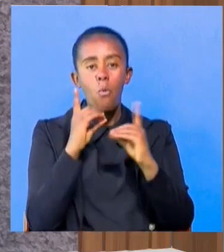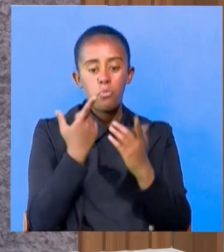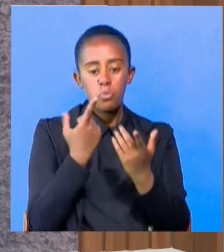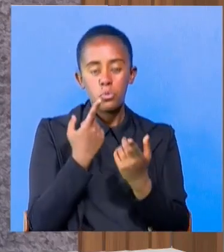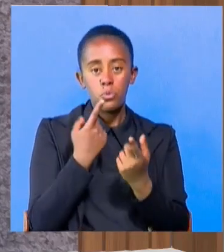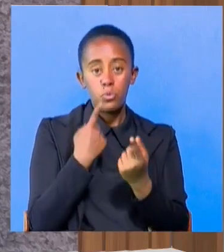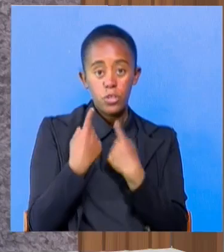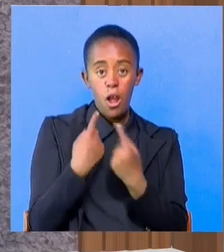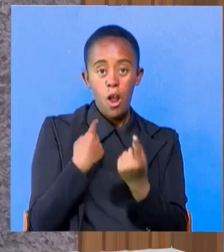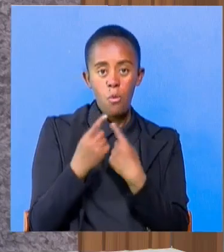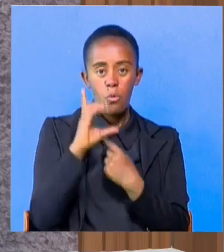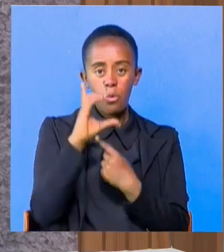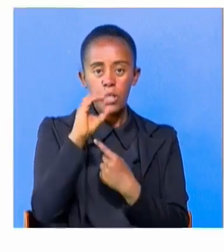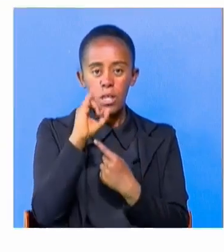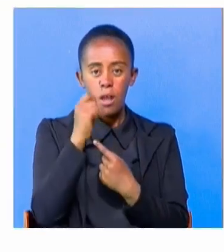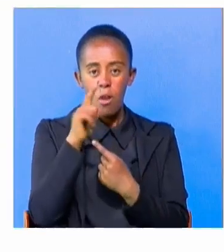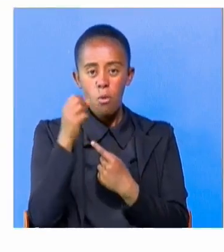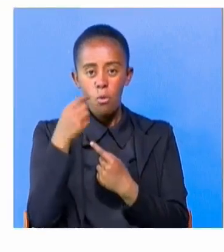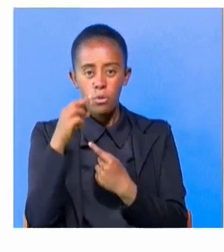way.